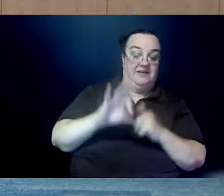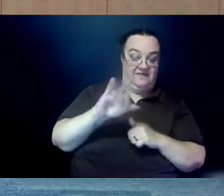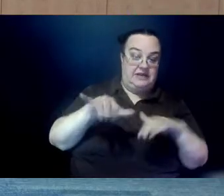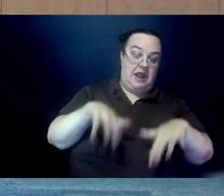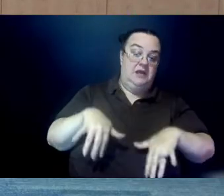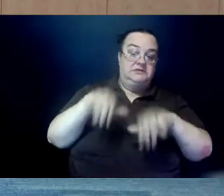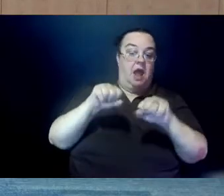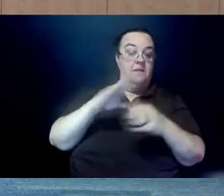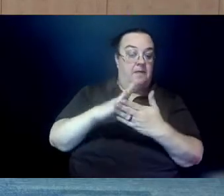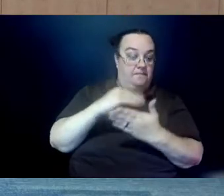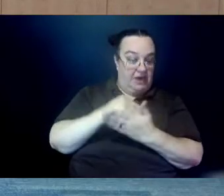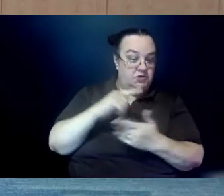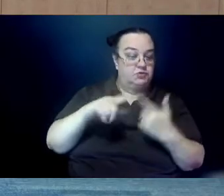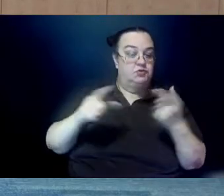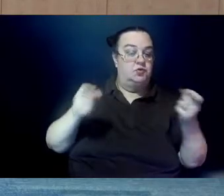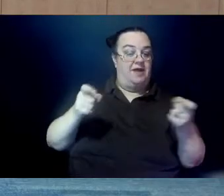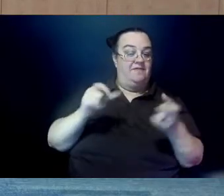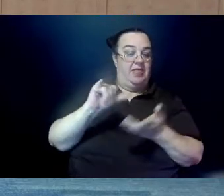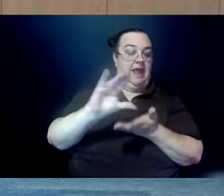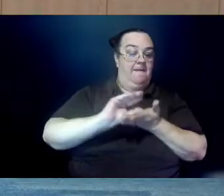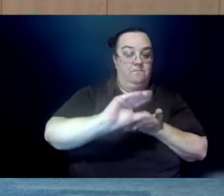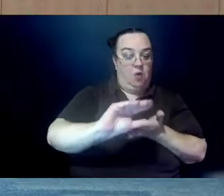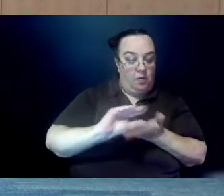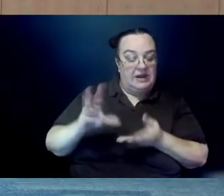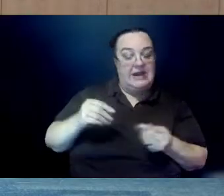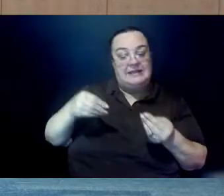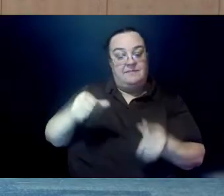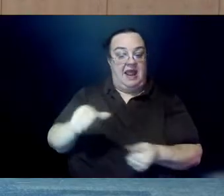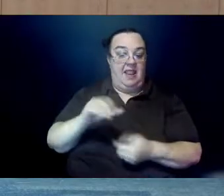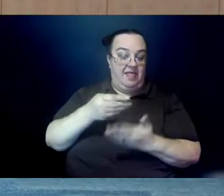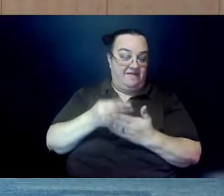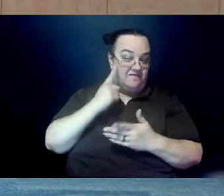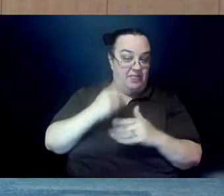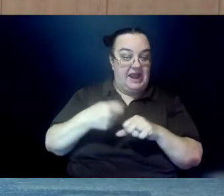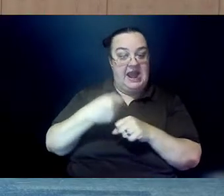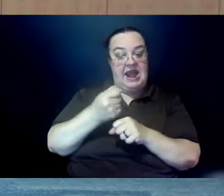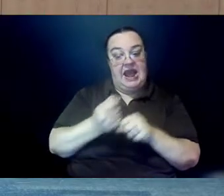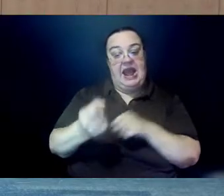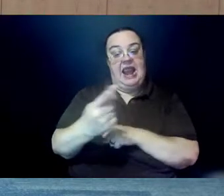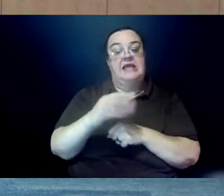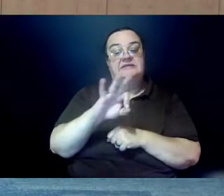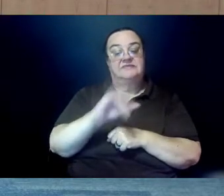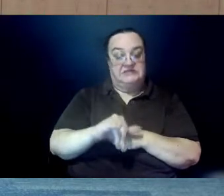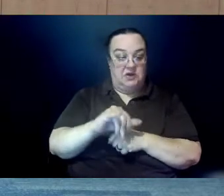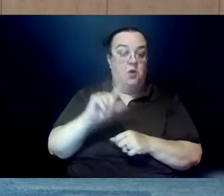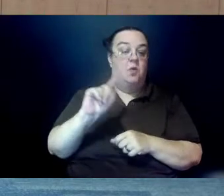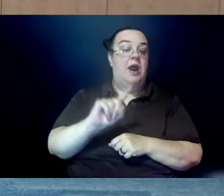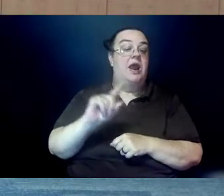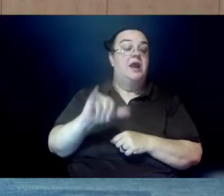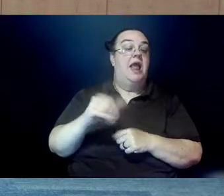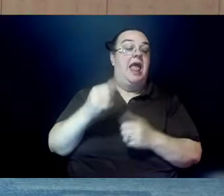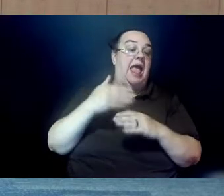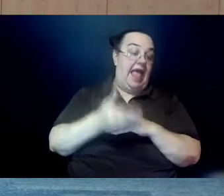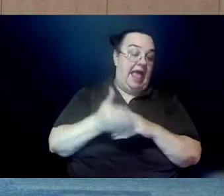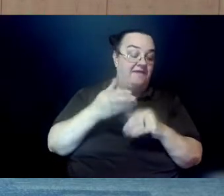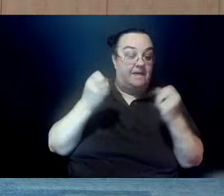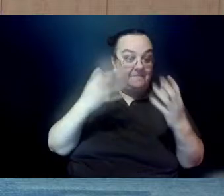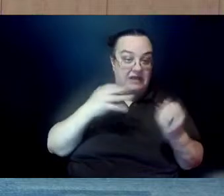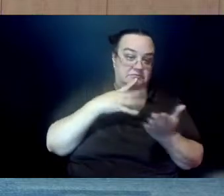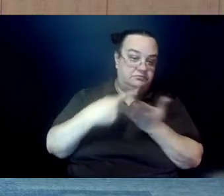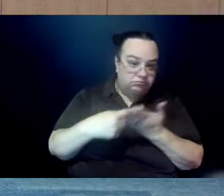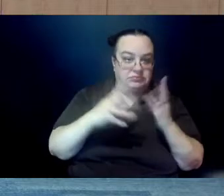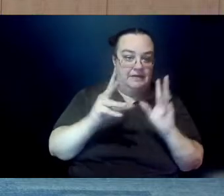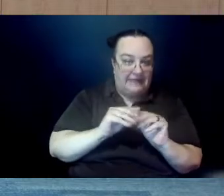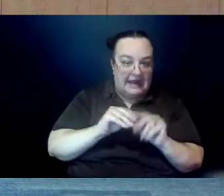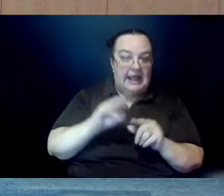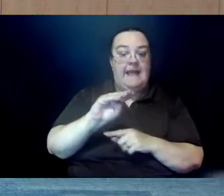whereas after numerous discussions and meetings, the Mayor and Town Council have prepared a budget for fiscal year 2027 containing